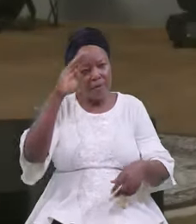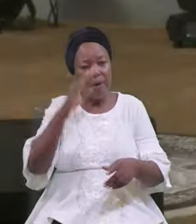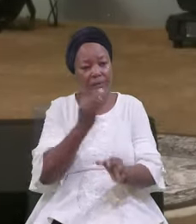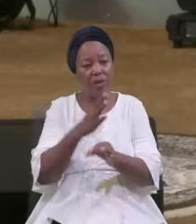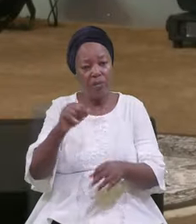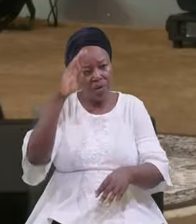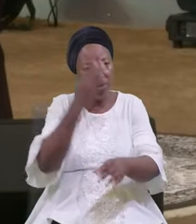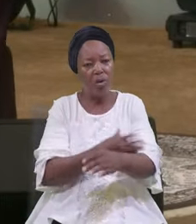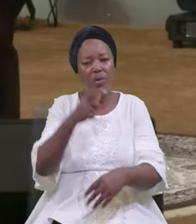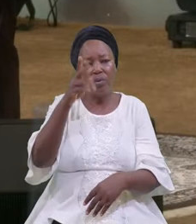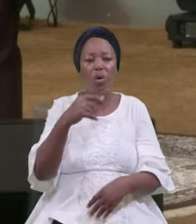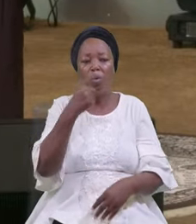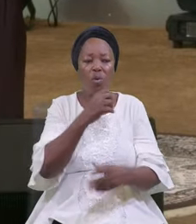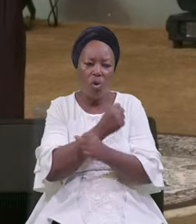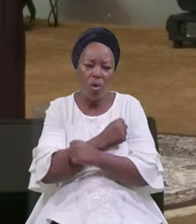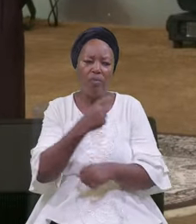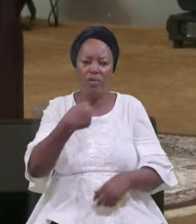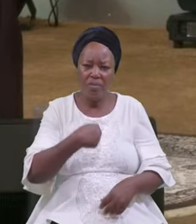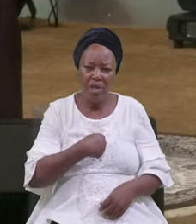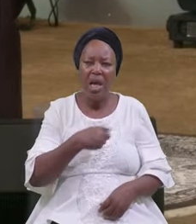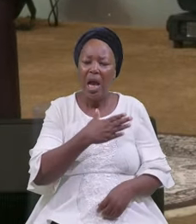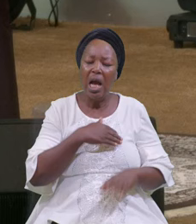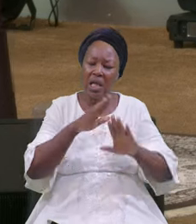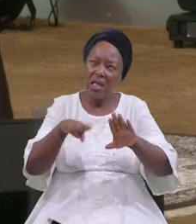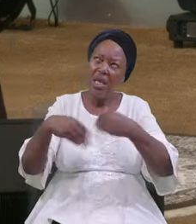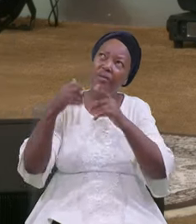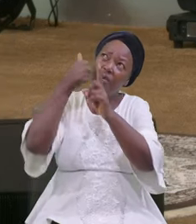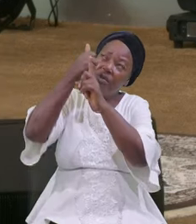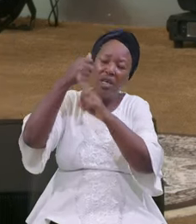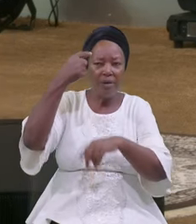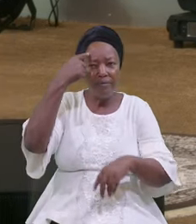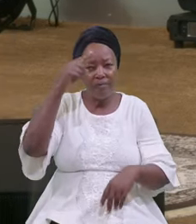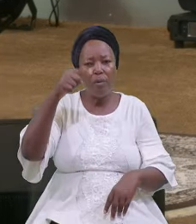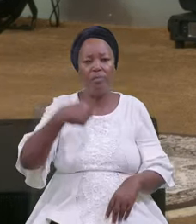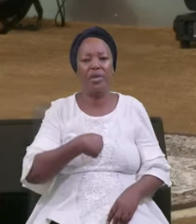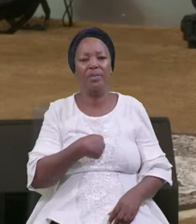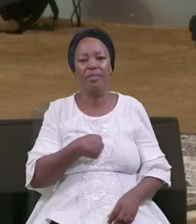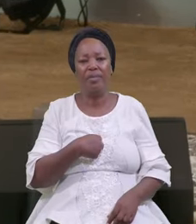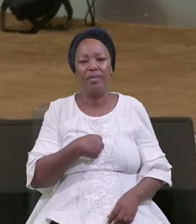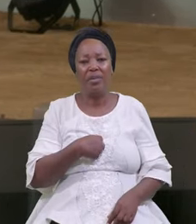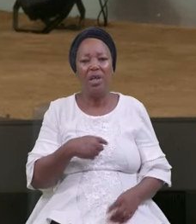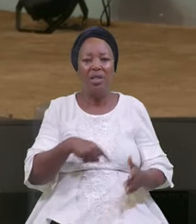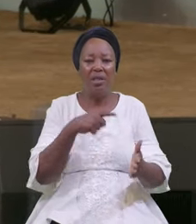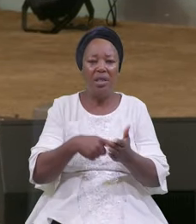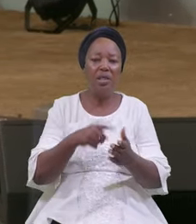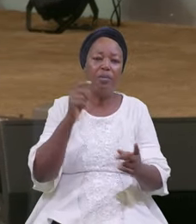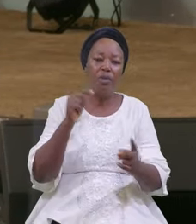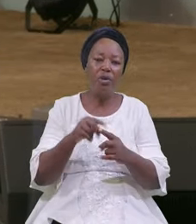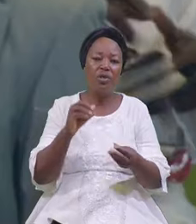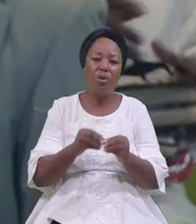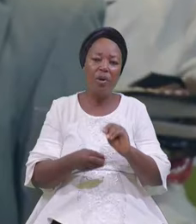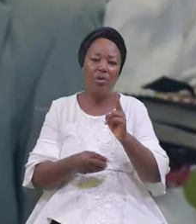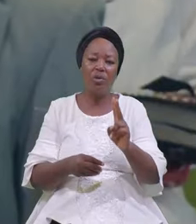who loved me and gave himself for me. This point number two, that